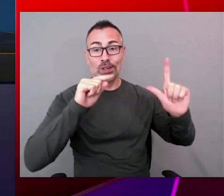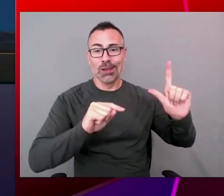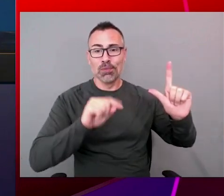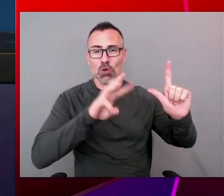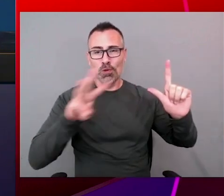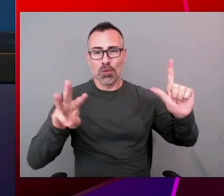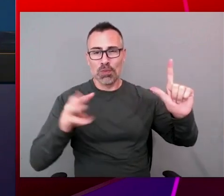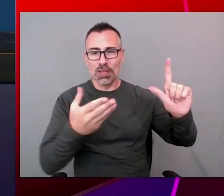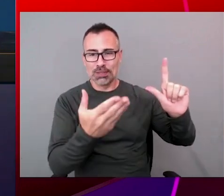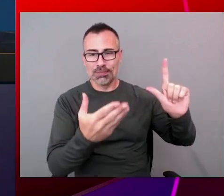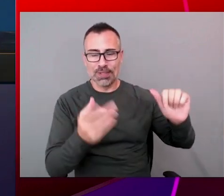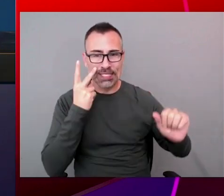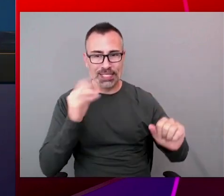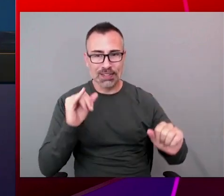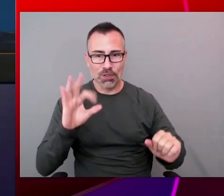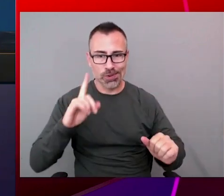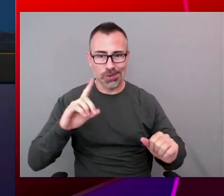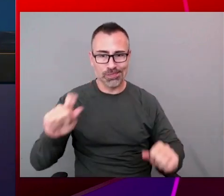it'll load.